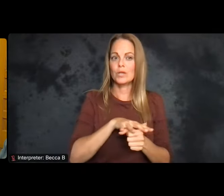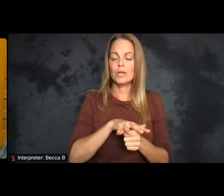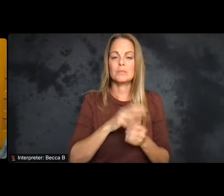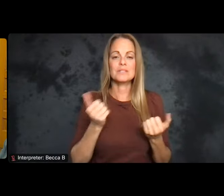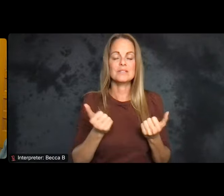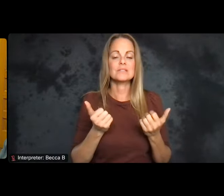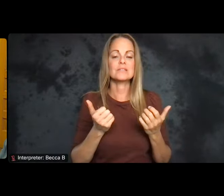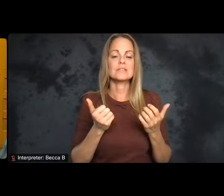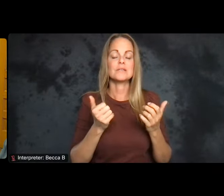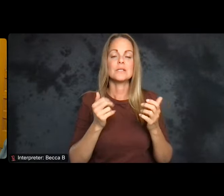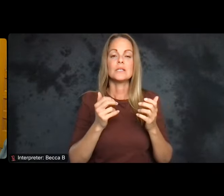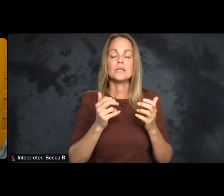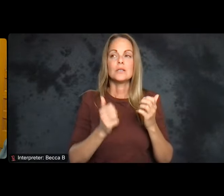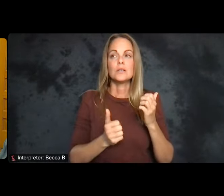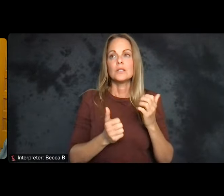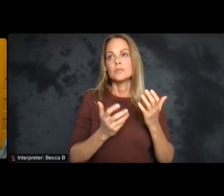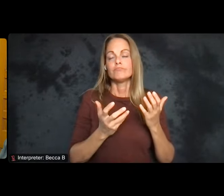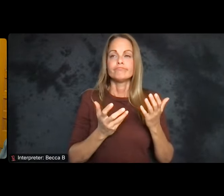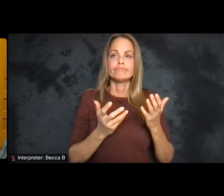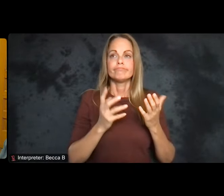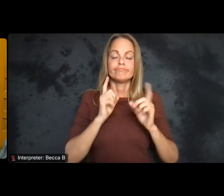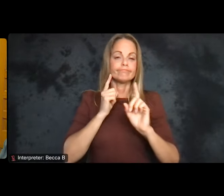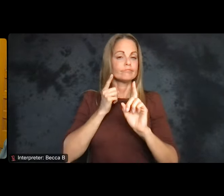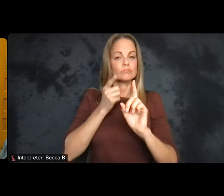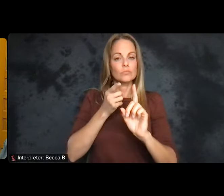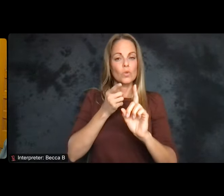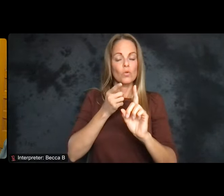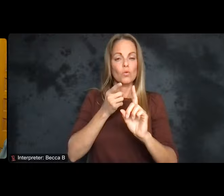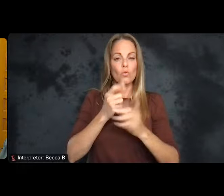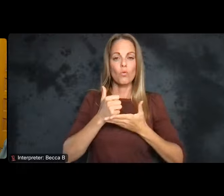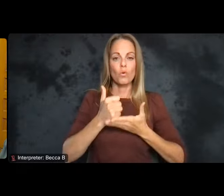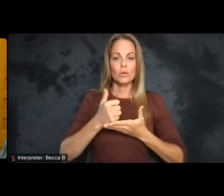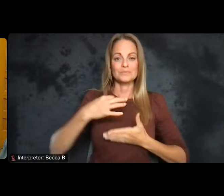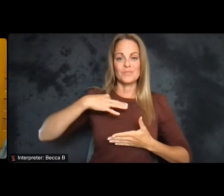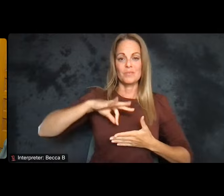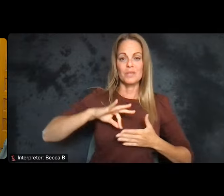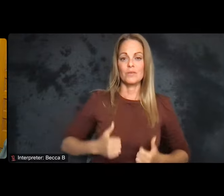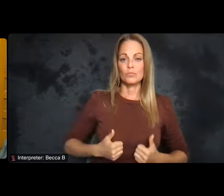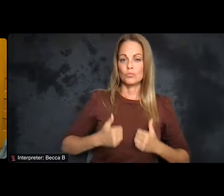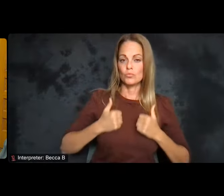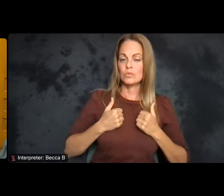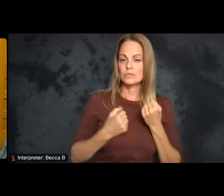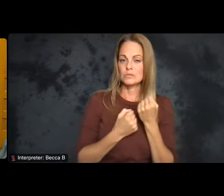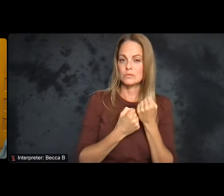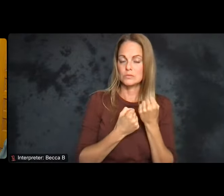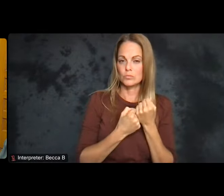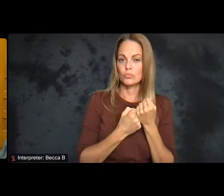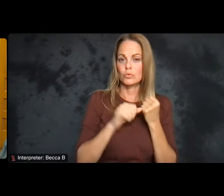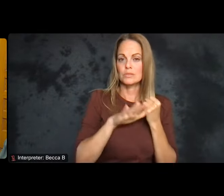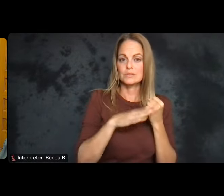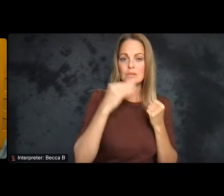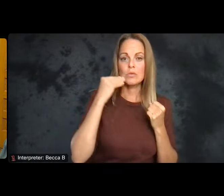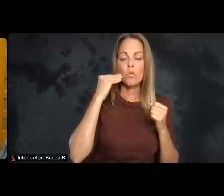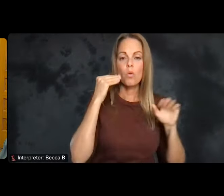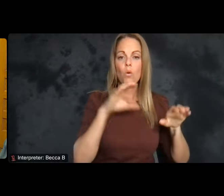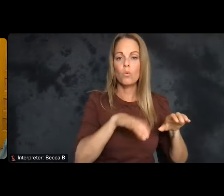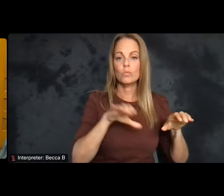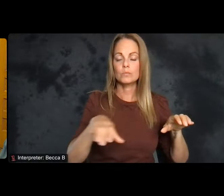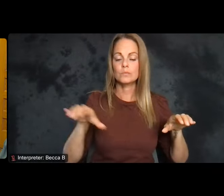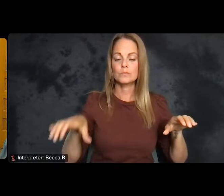to primarily to help benefit the residents at the homes and the veterans that will